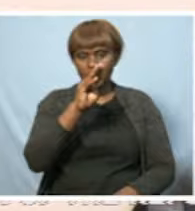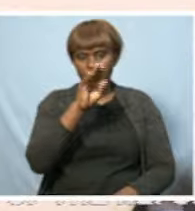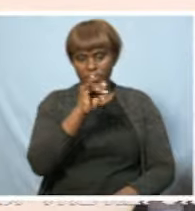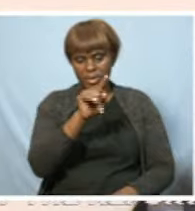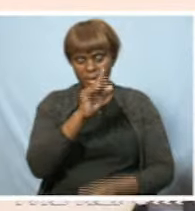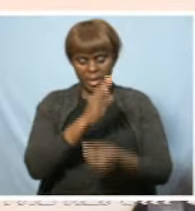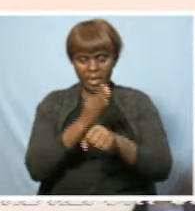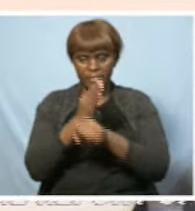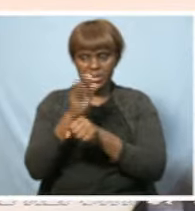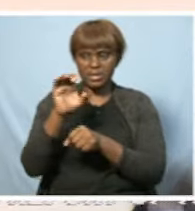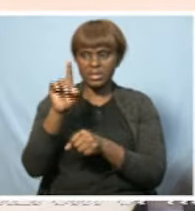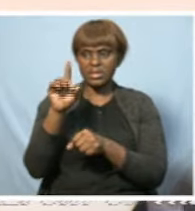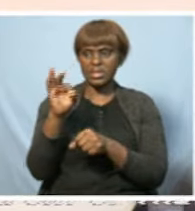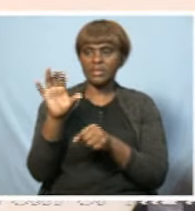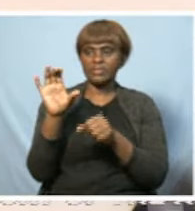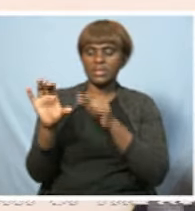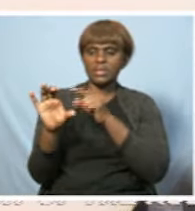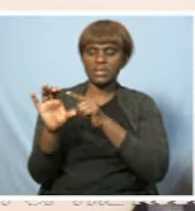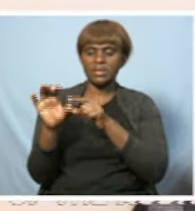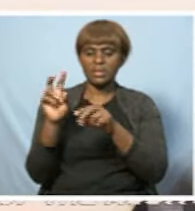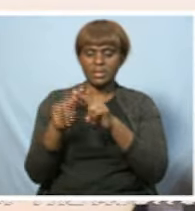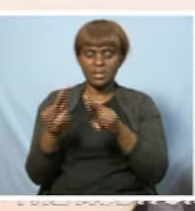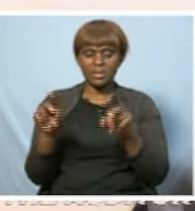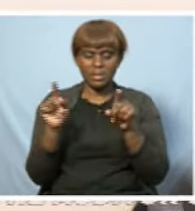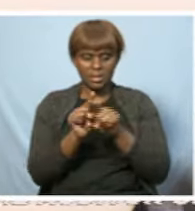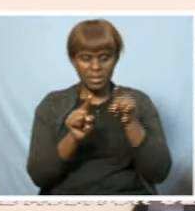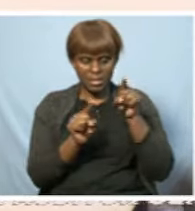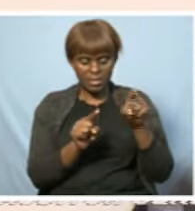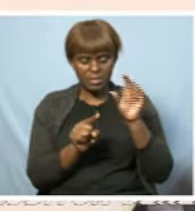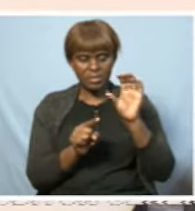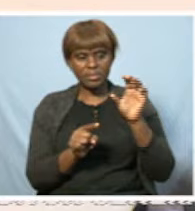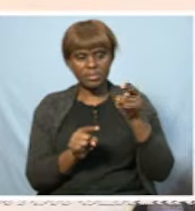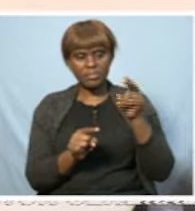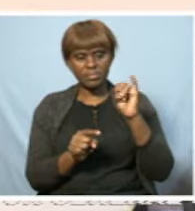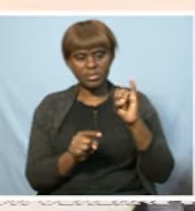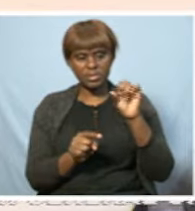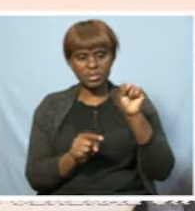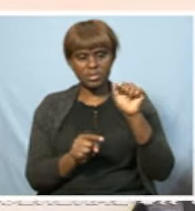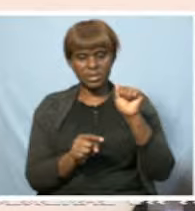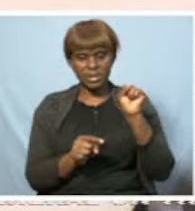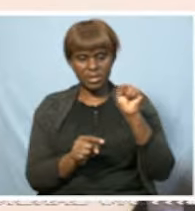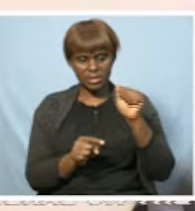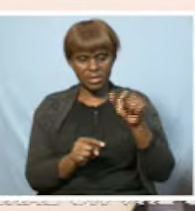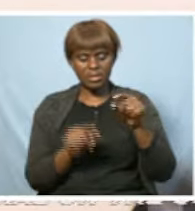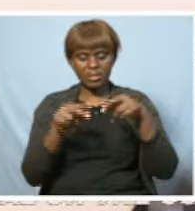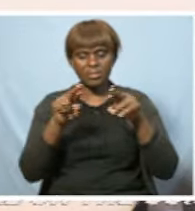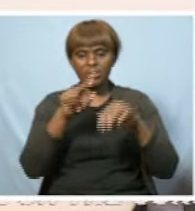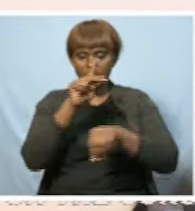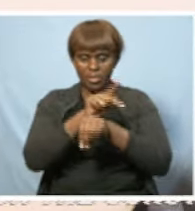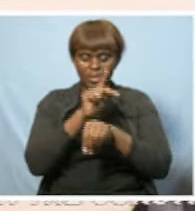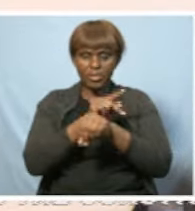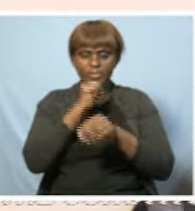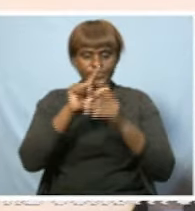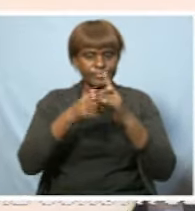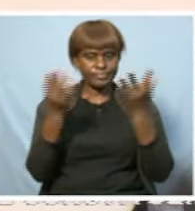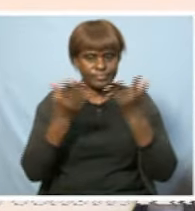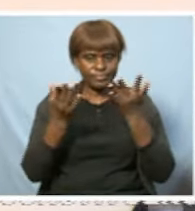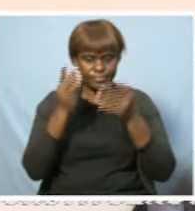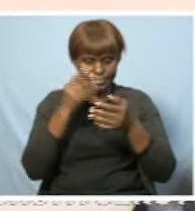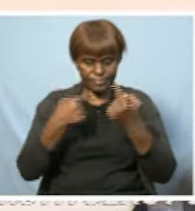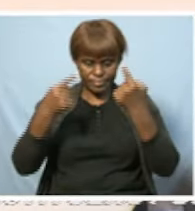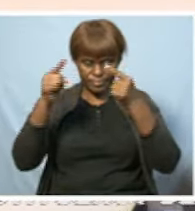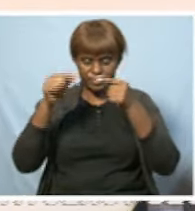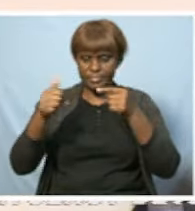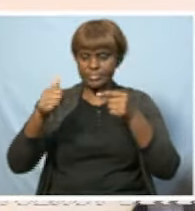CDFC. Chair, Stambuli Chisasa Road. The project did not commence after the award as the successful bidder declined to